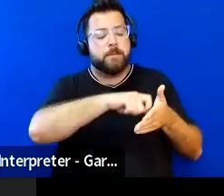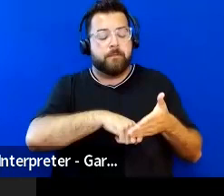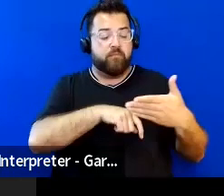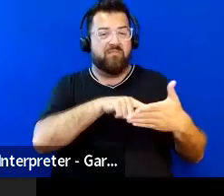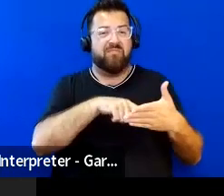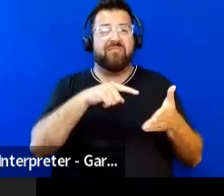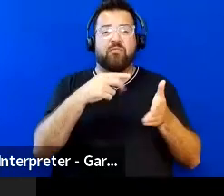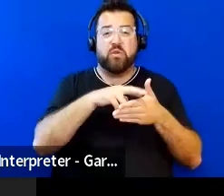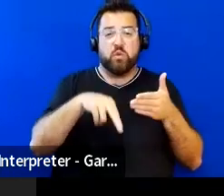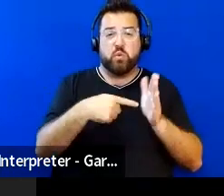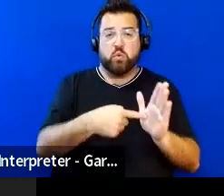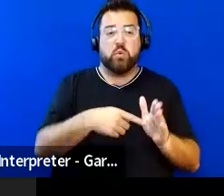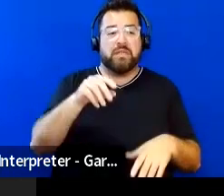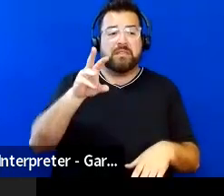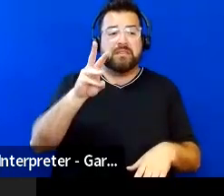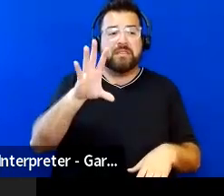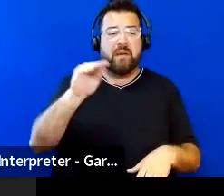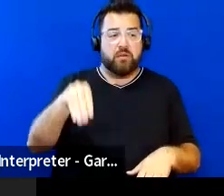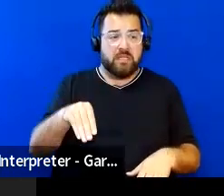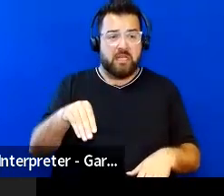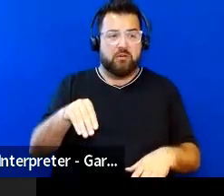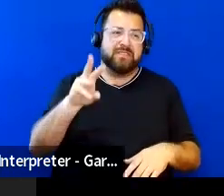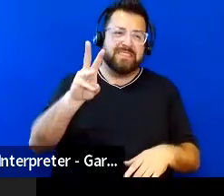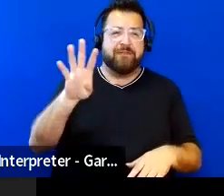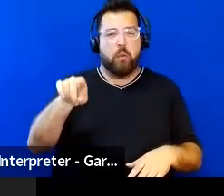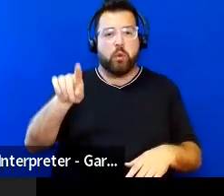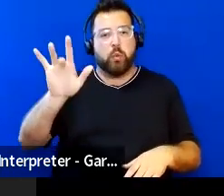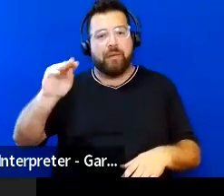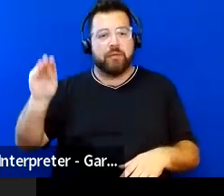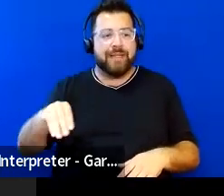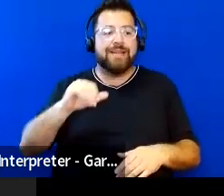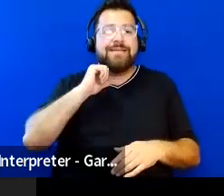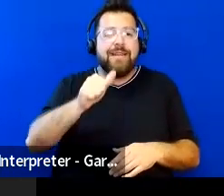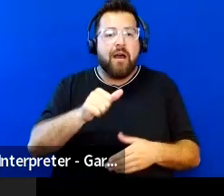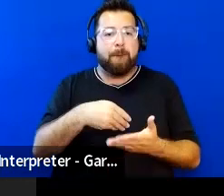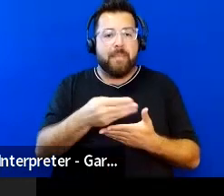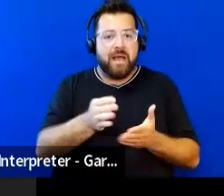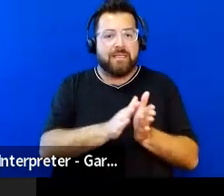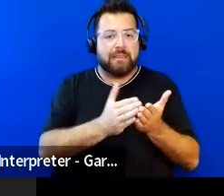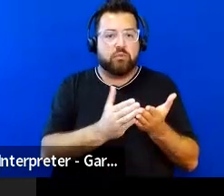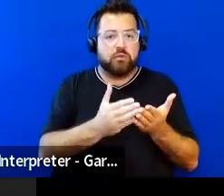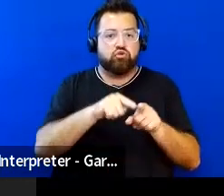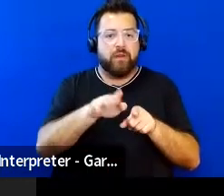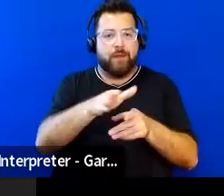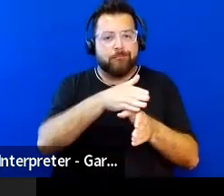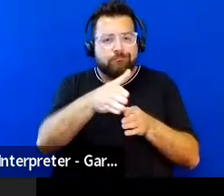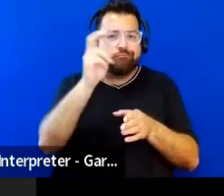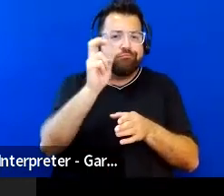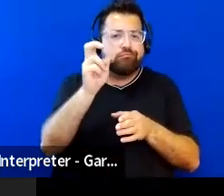64.25% of them didn't purchase a textbook at some point in their academic career. Okay, so well over half.